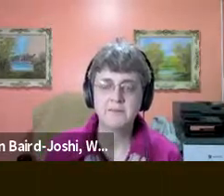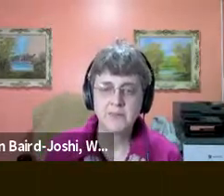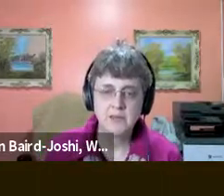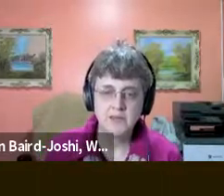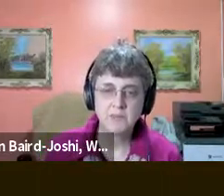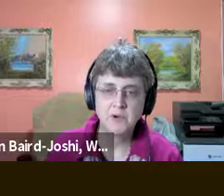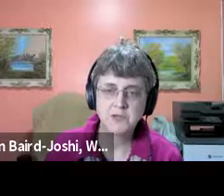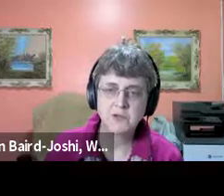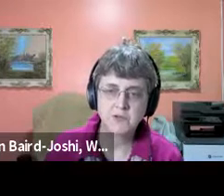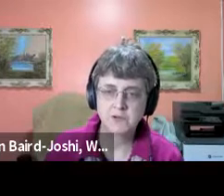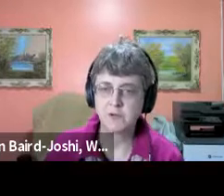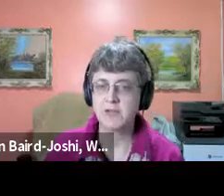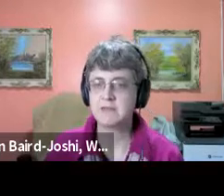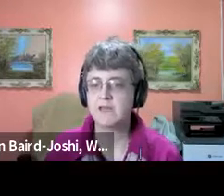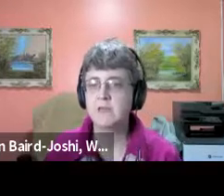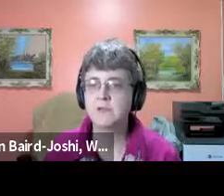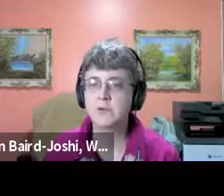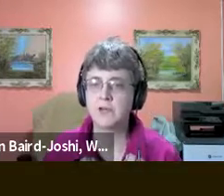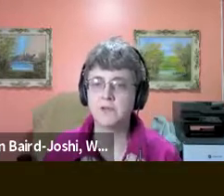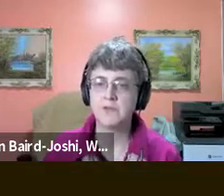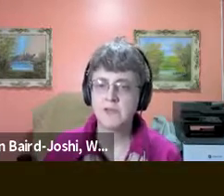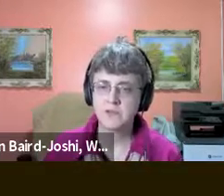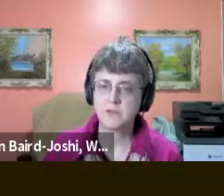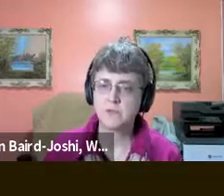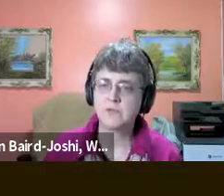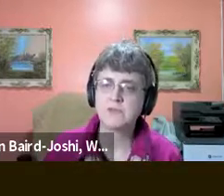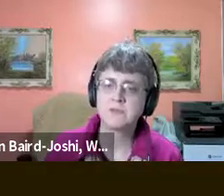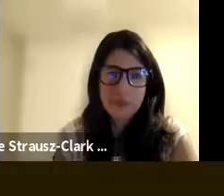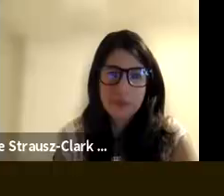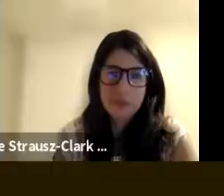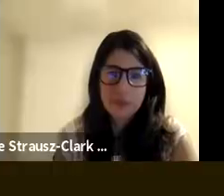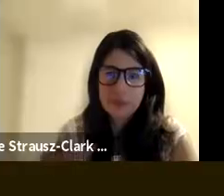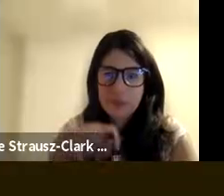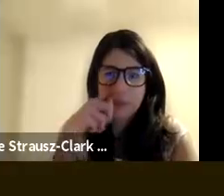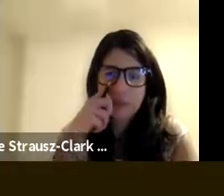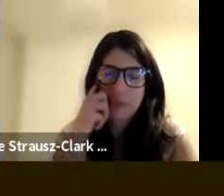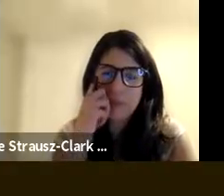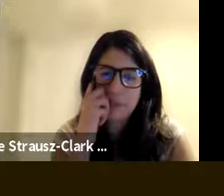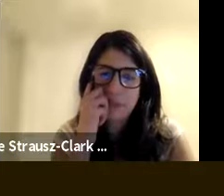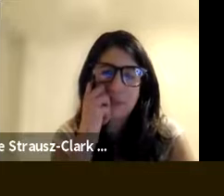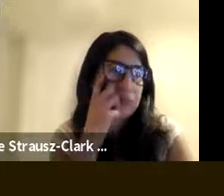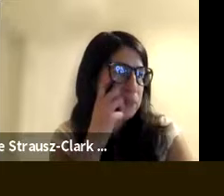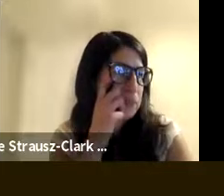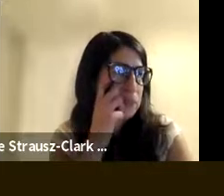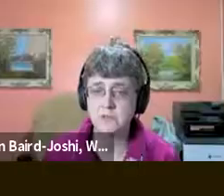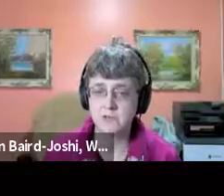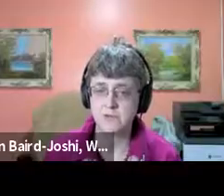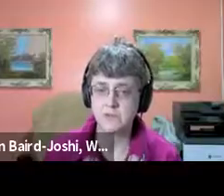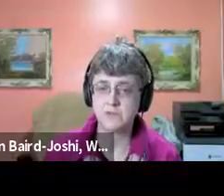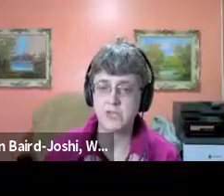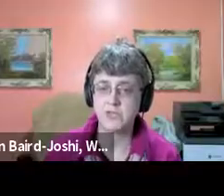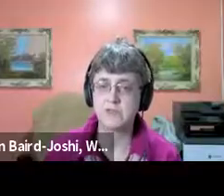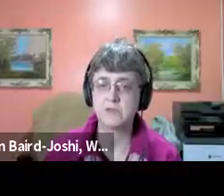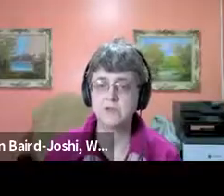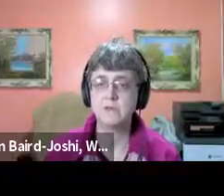PTA. In preschool through grades K through 12 schools, teachers, coaches, and staff are often the first observers